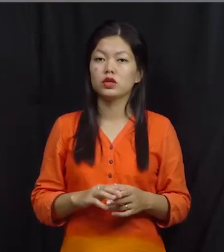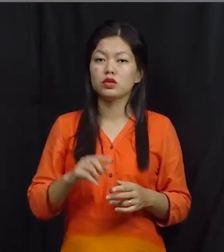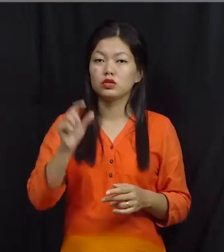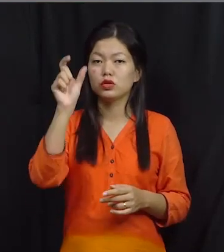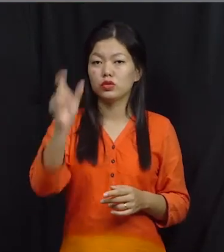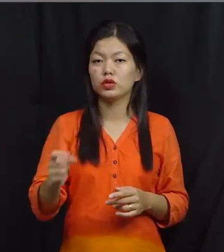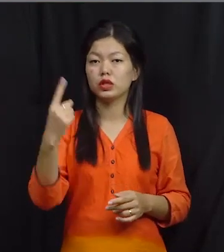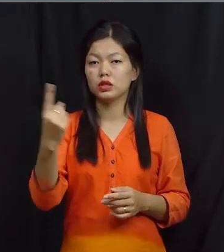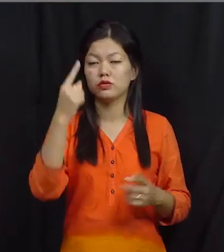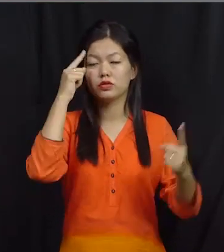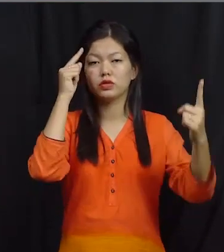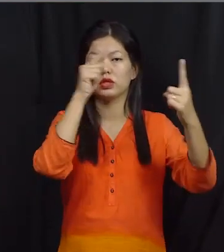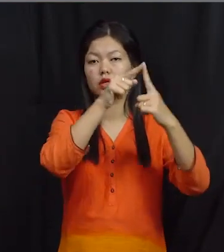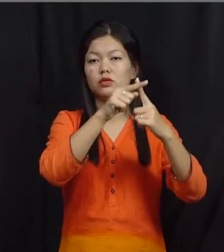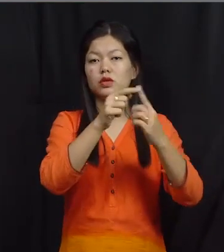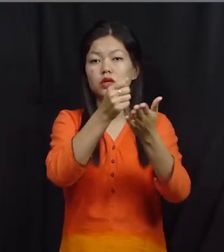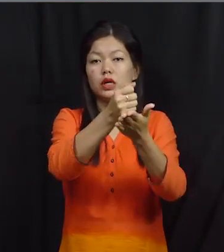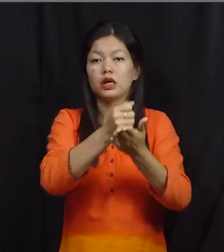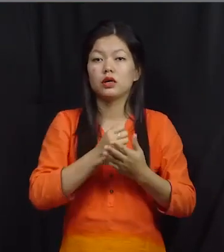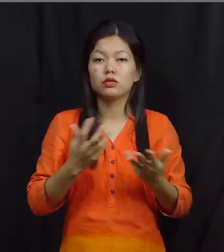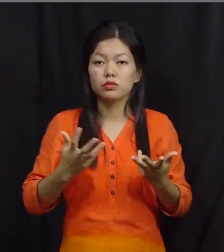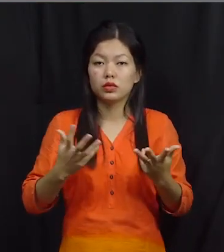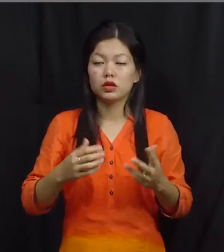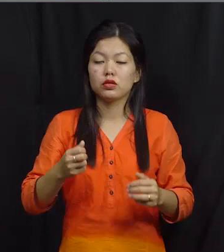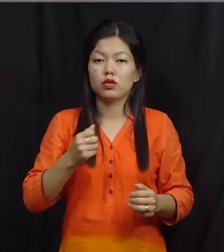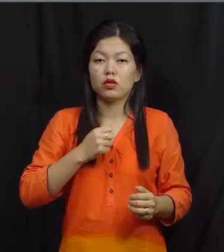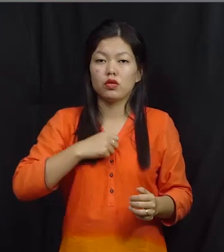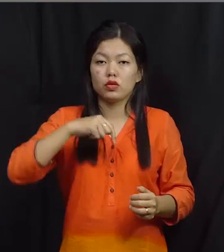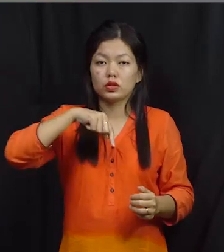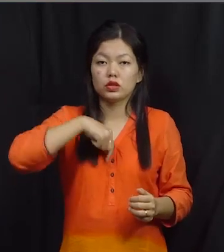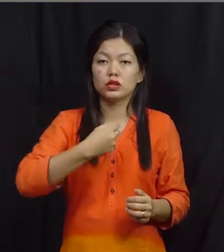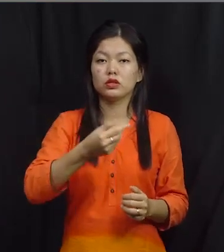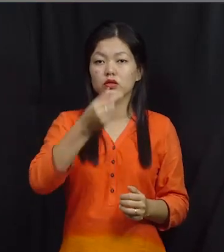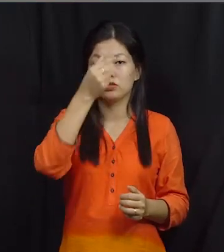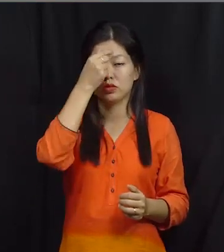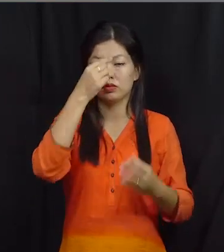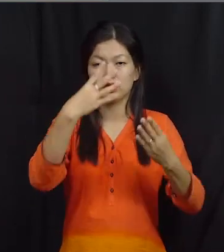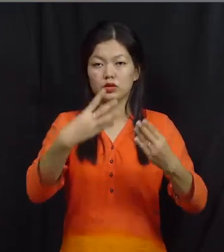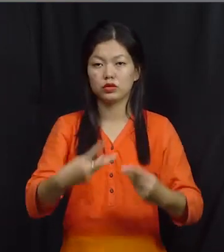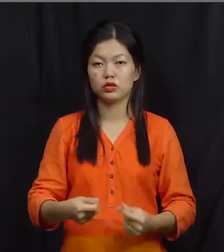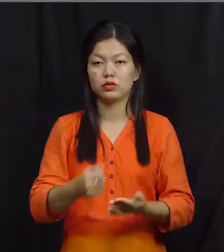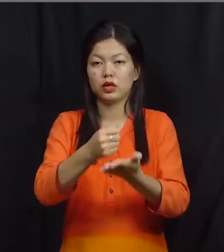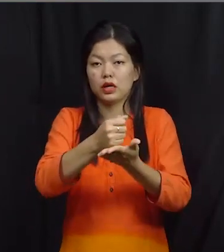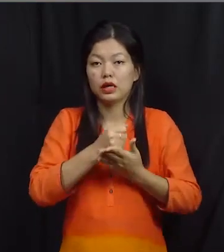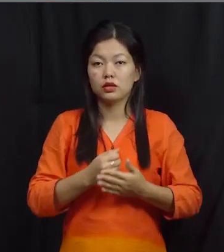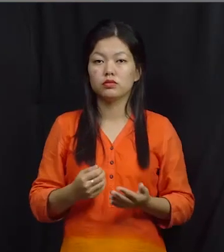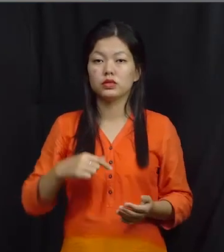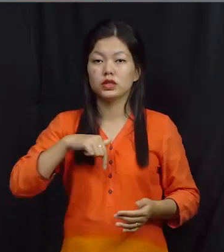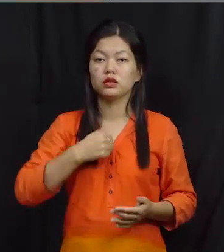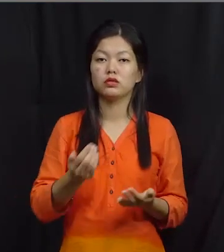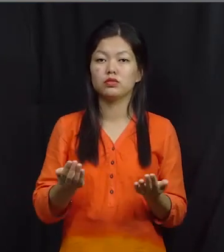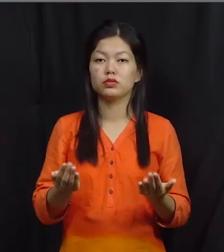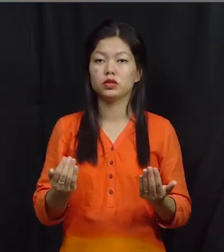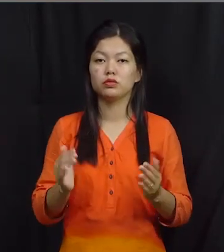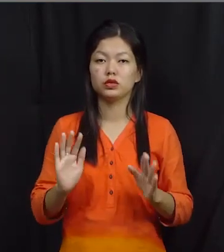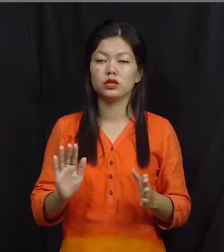solve the problems of life. Okay, and then it also helps us to become good citizens. Now